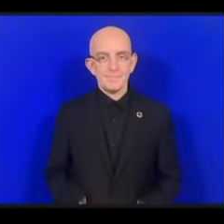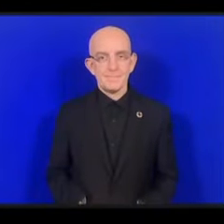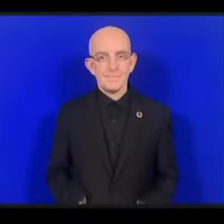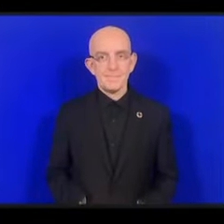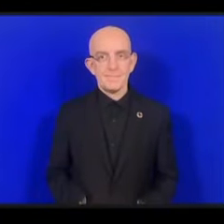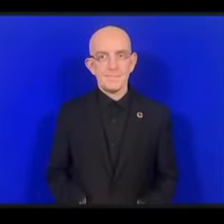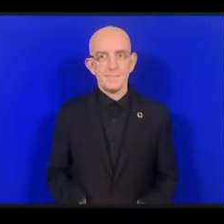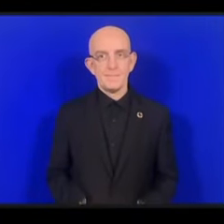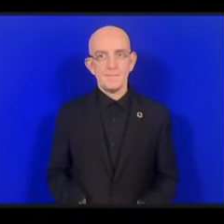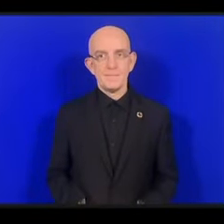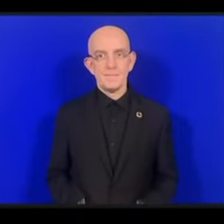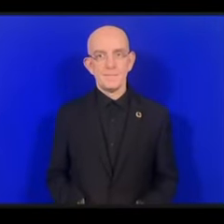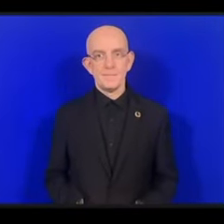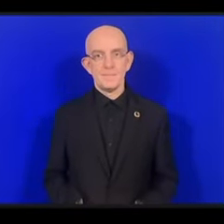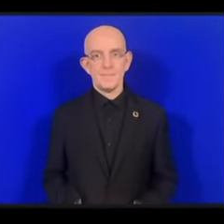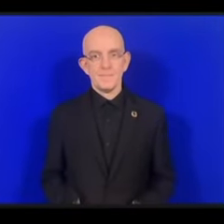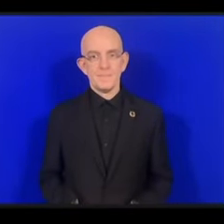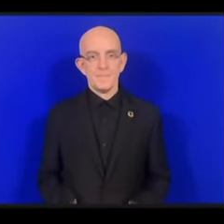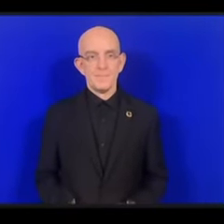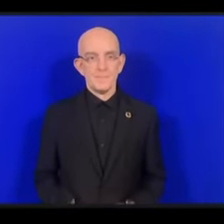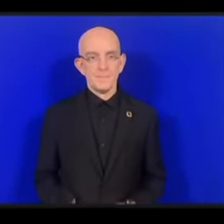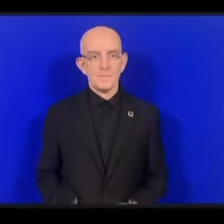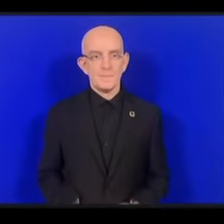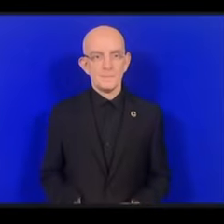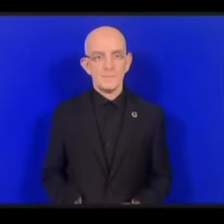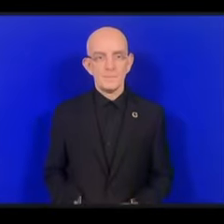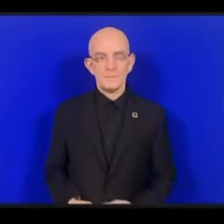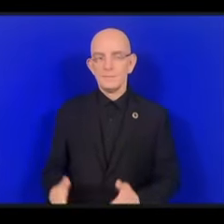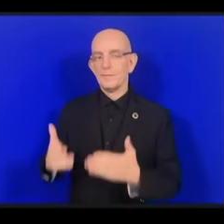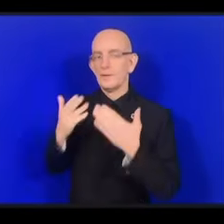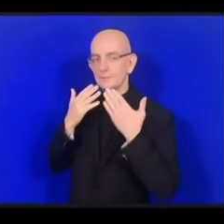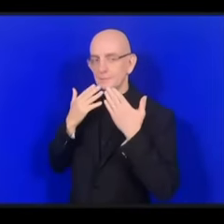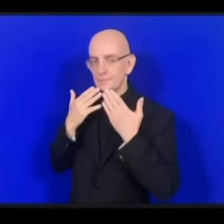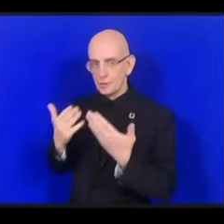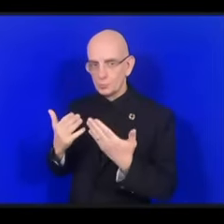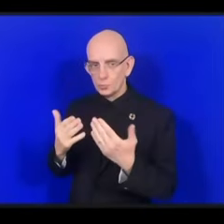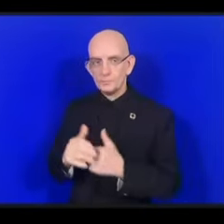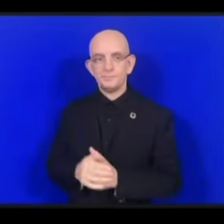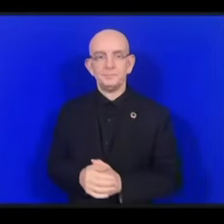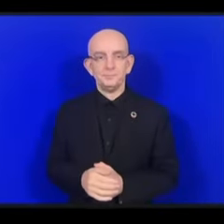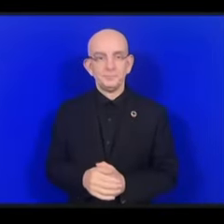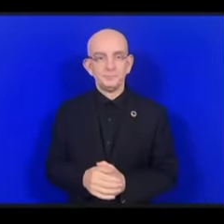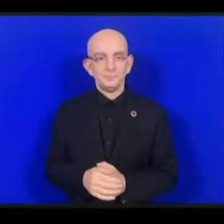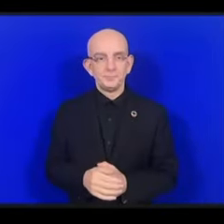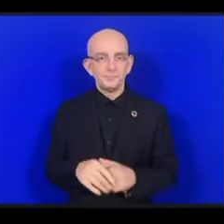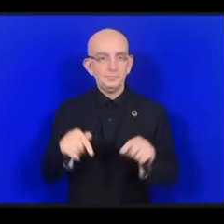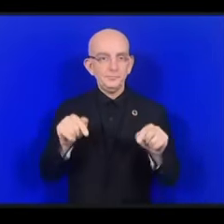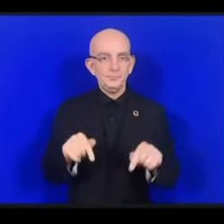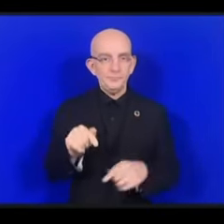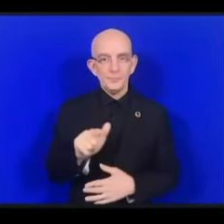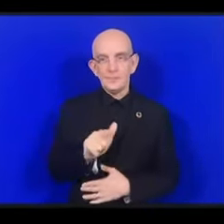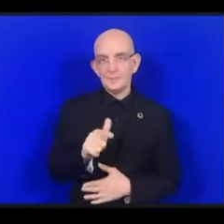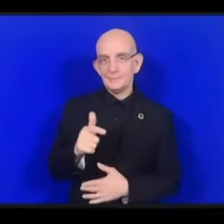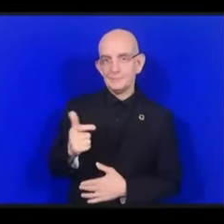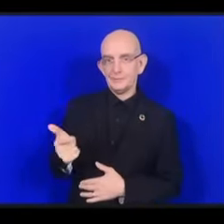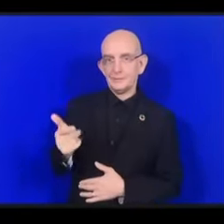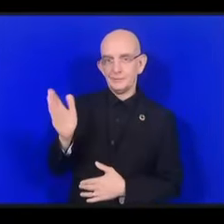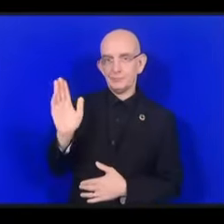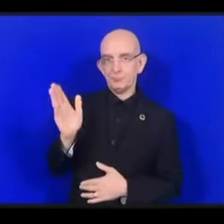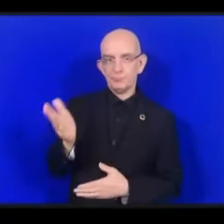Next, I invite Mr. Mahesh Kasar, Senior Vice President of Rakuten Symphony, to deliver our remarks.